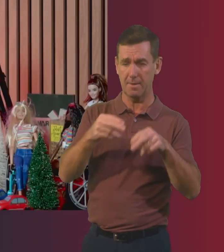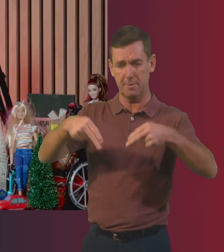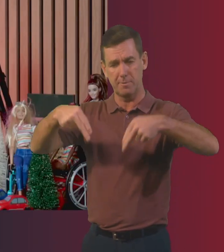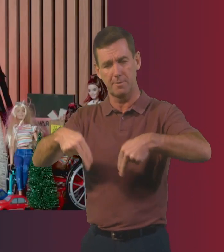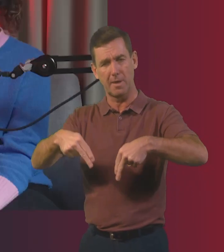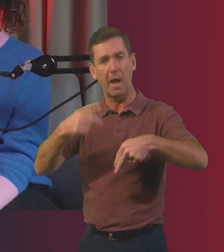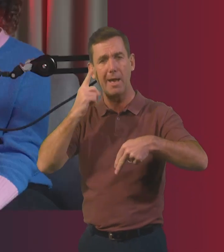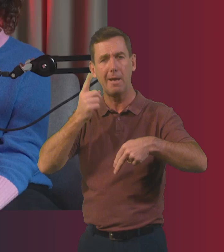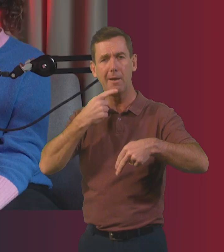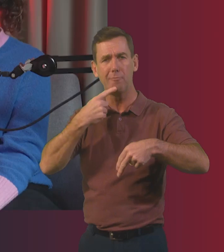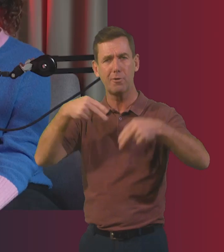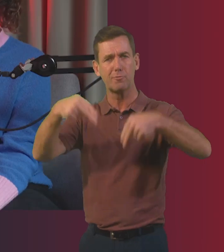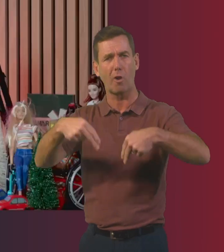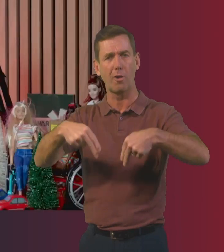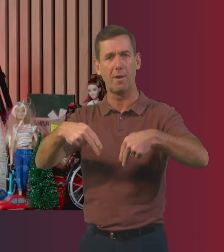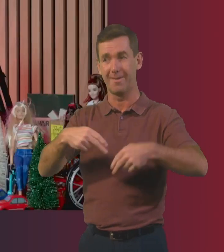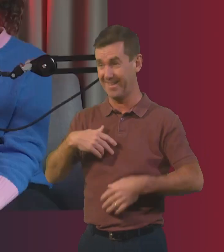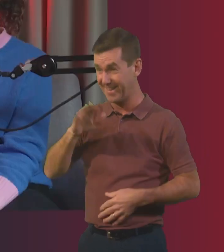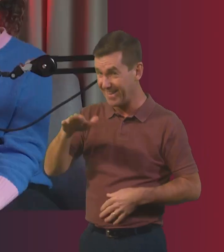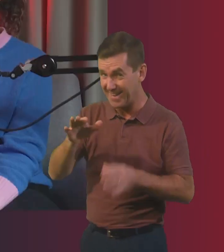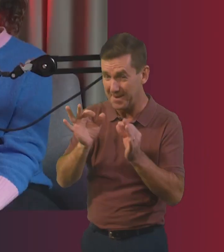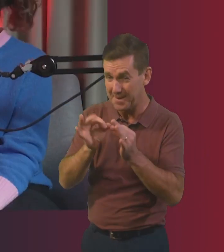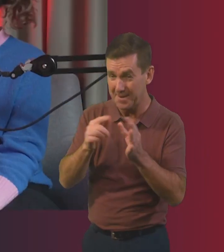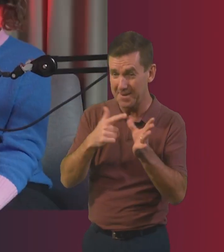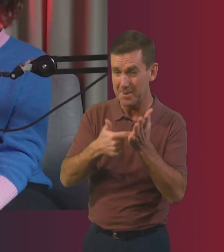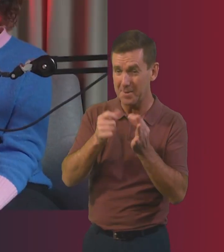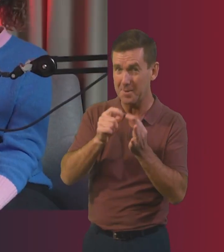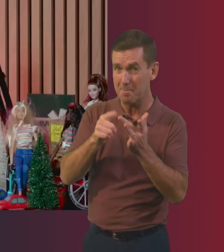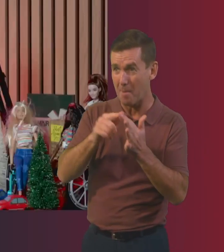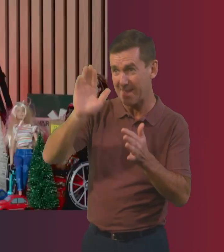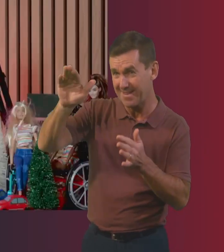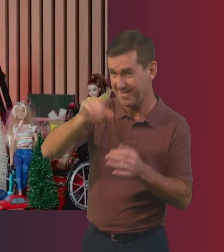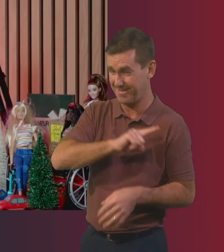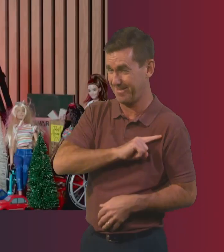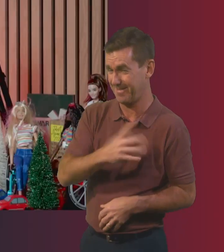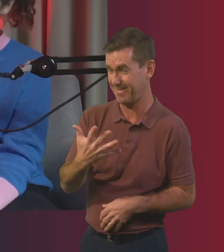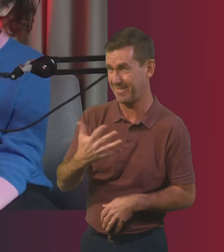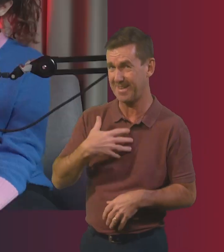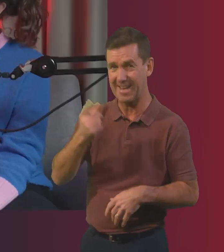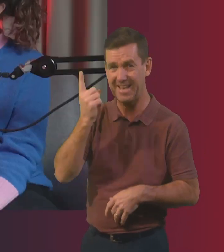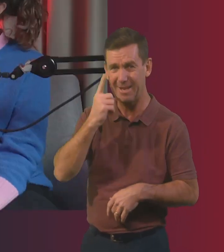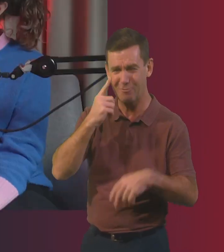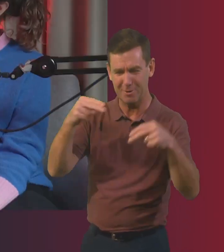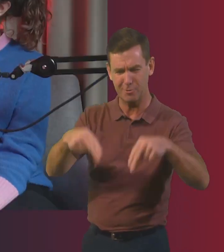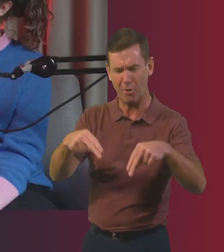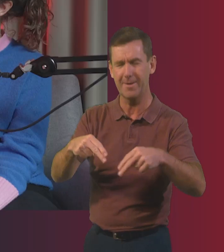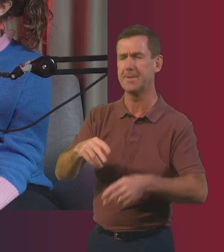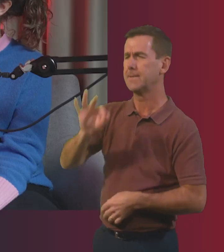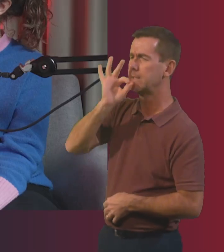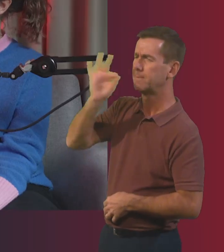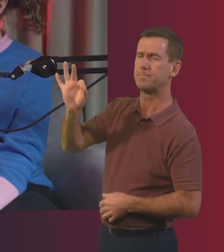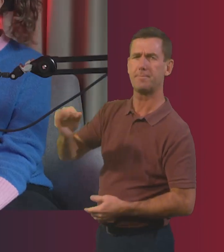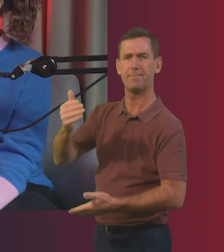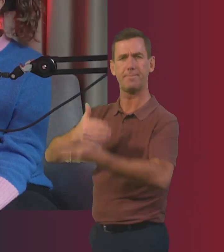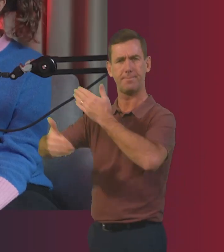to investigate. Barbie, if you're listening. Model right. I know, right? So take us back to last year and